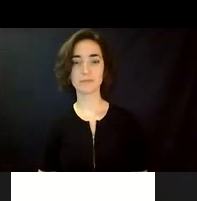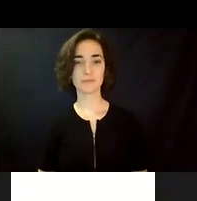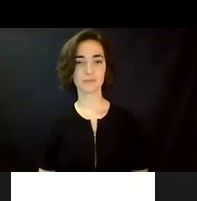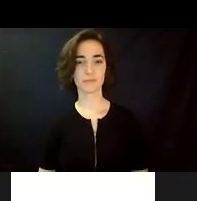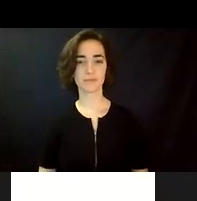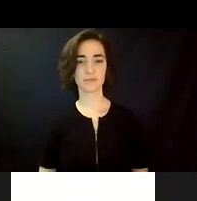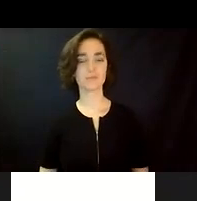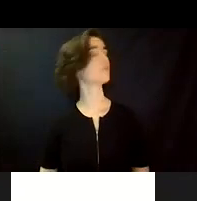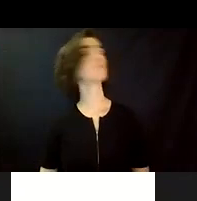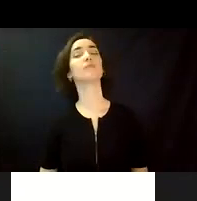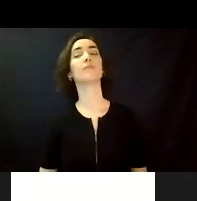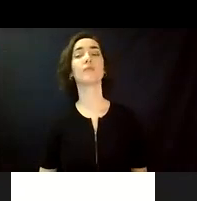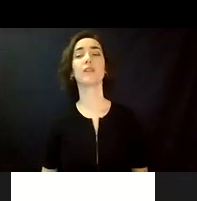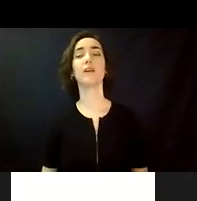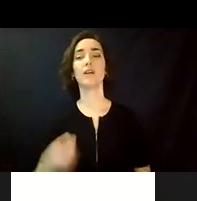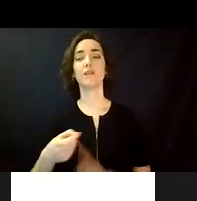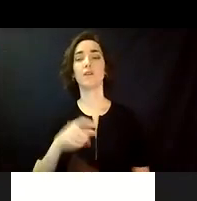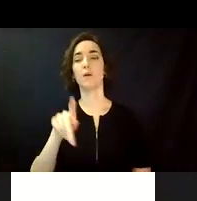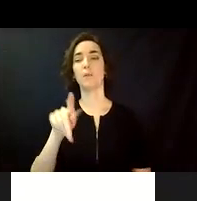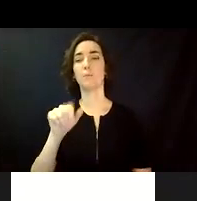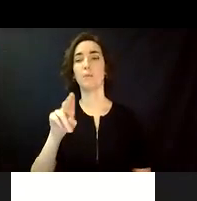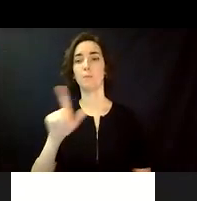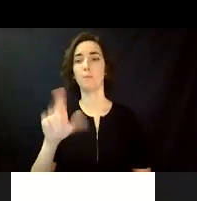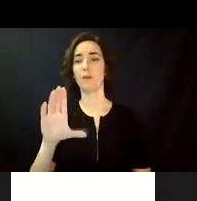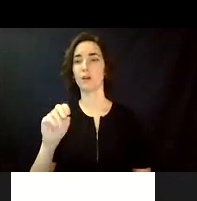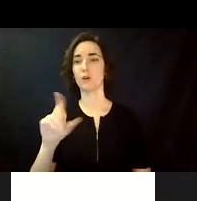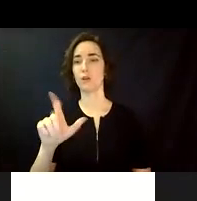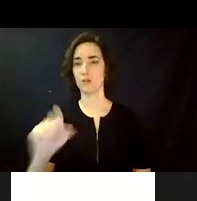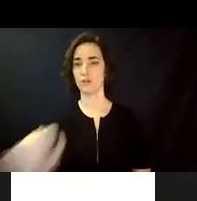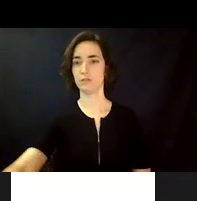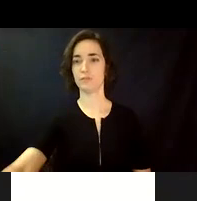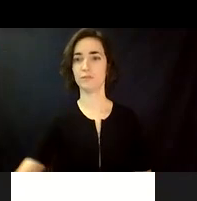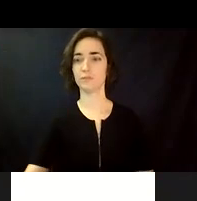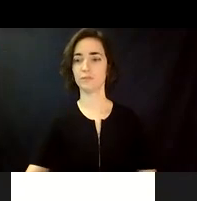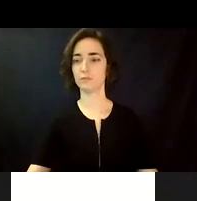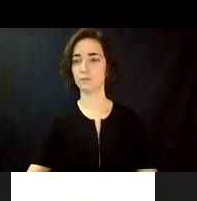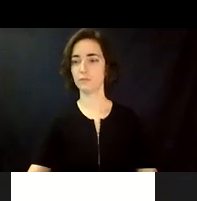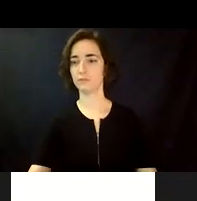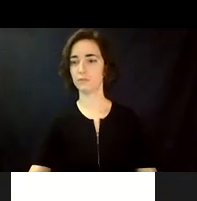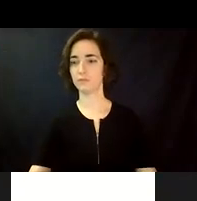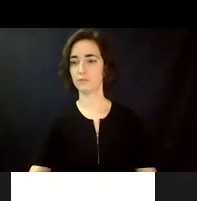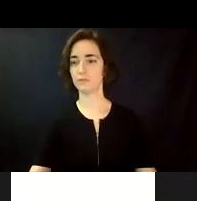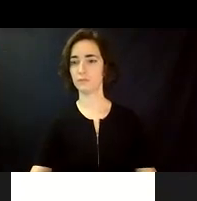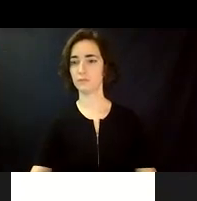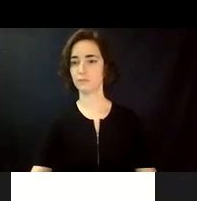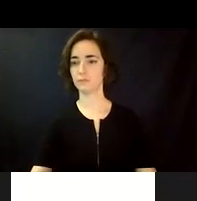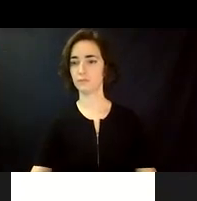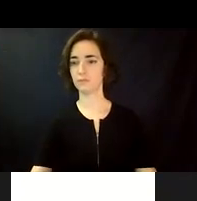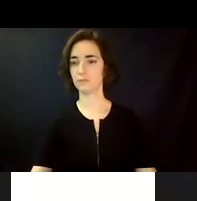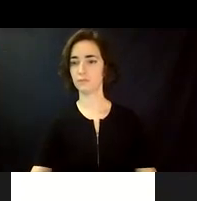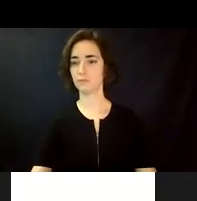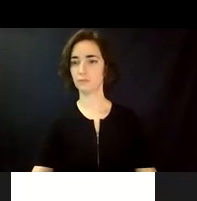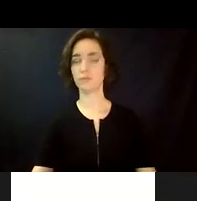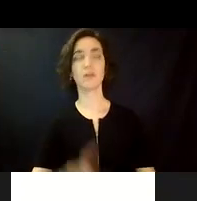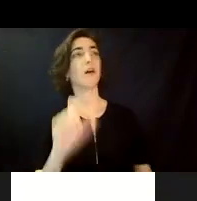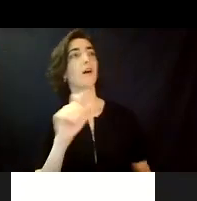a question from Paul Coles. Good morning, all. Is there a way I can contact the representatives from